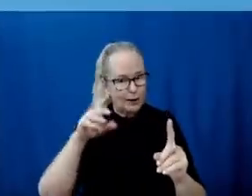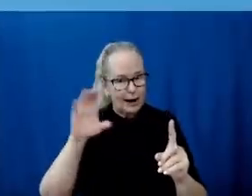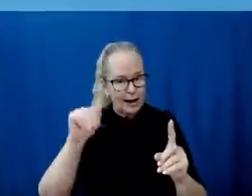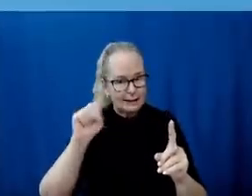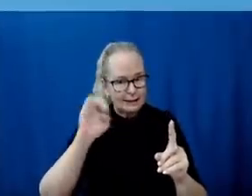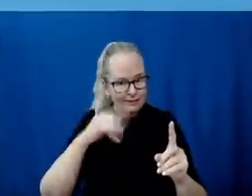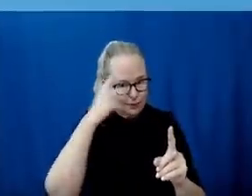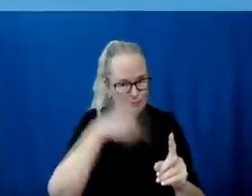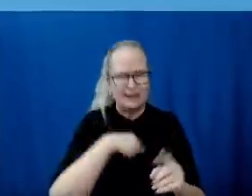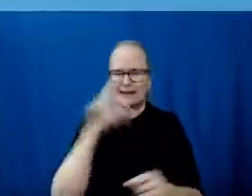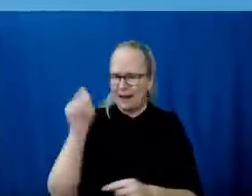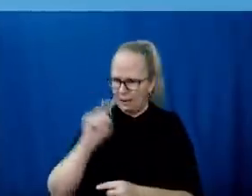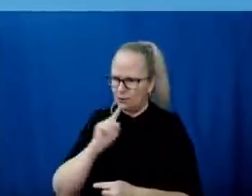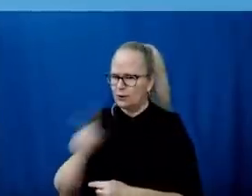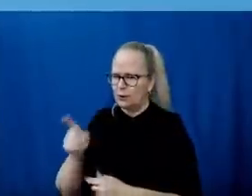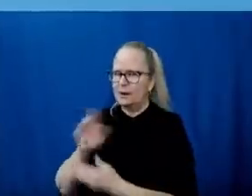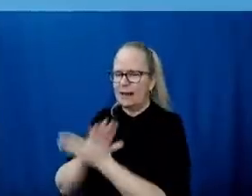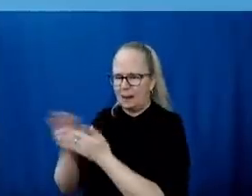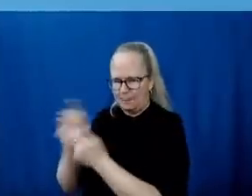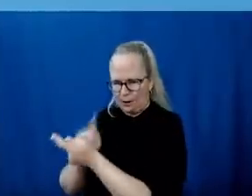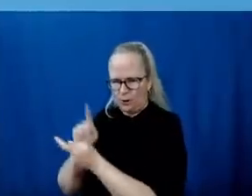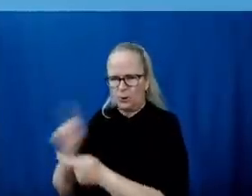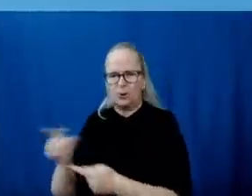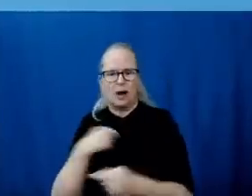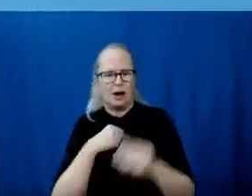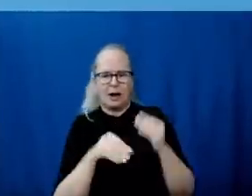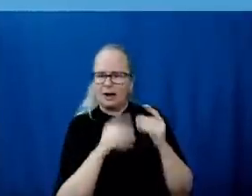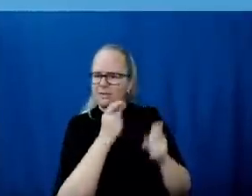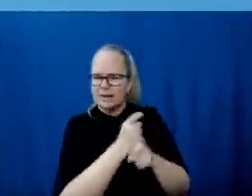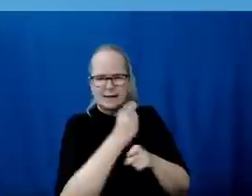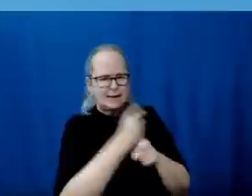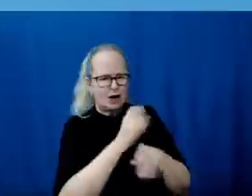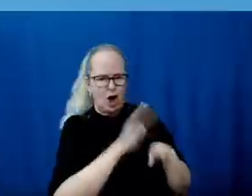me. I will, Angus. Nice to meet you. Thanks, Michelle.